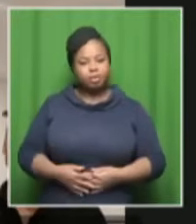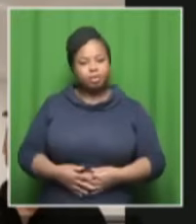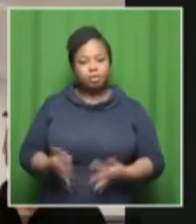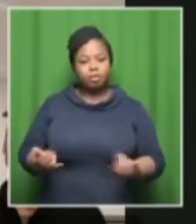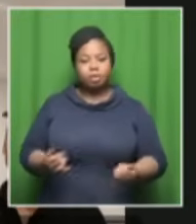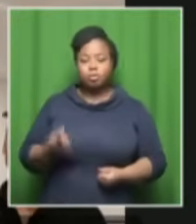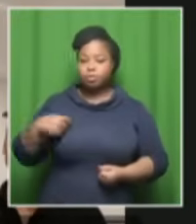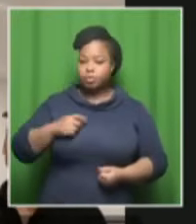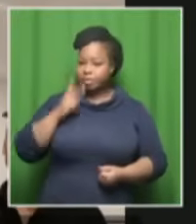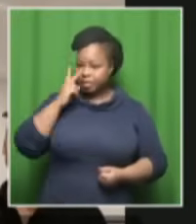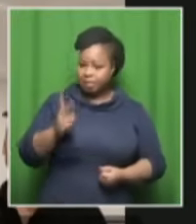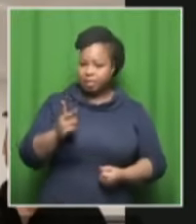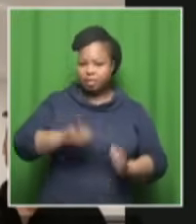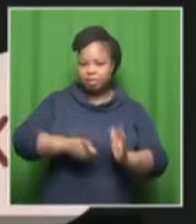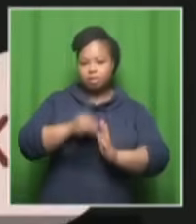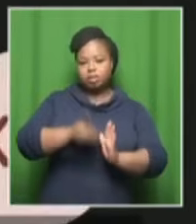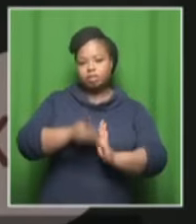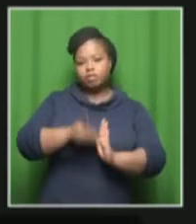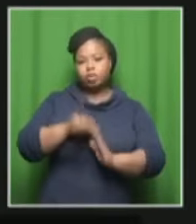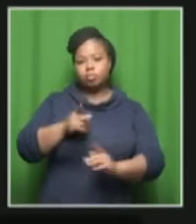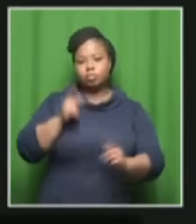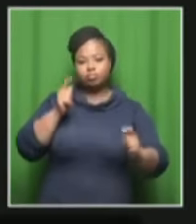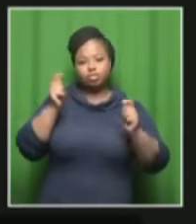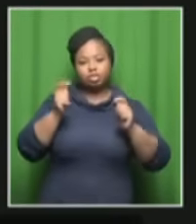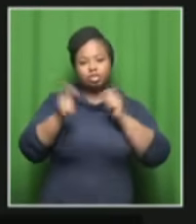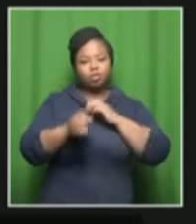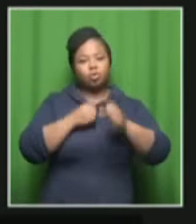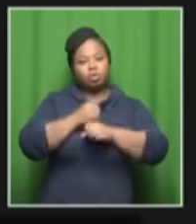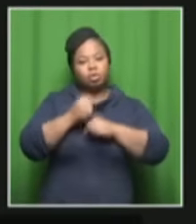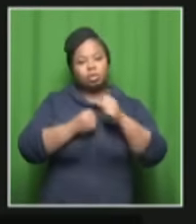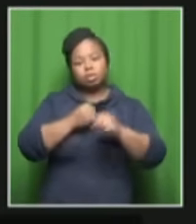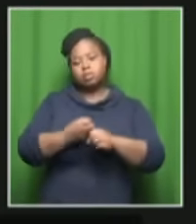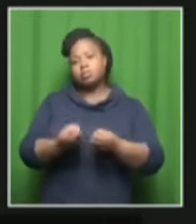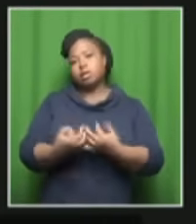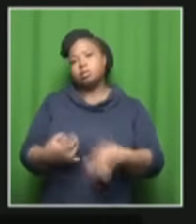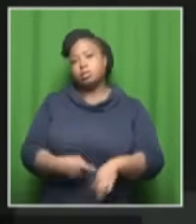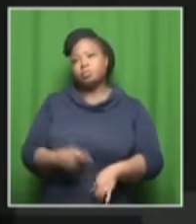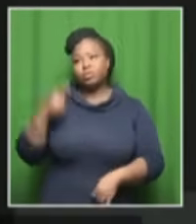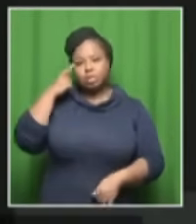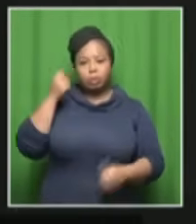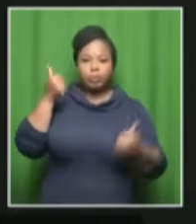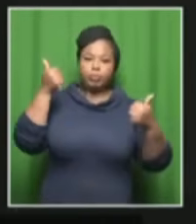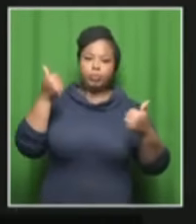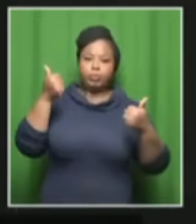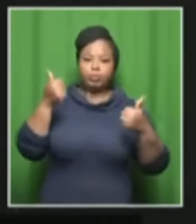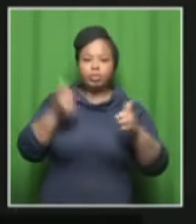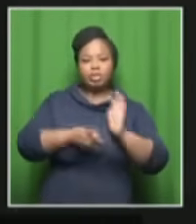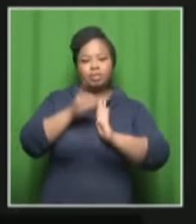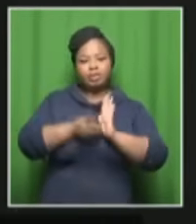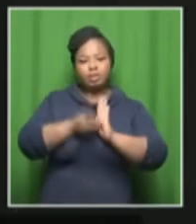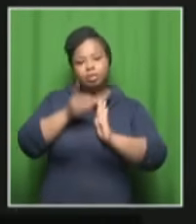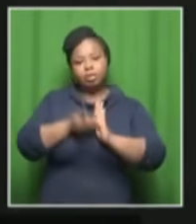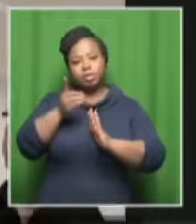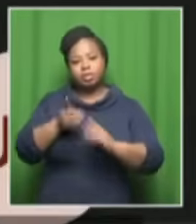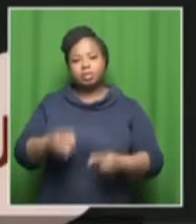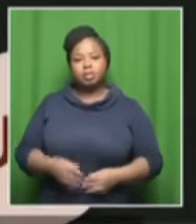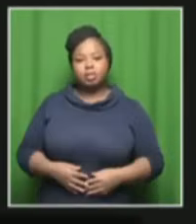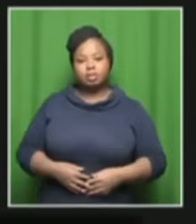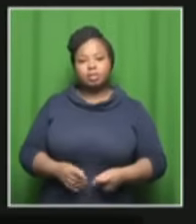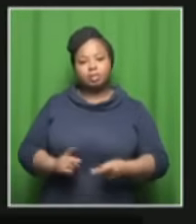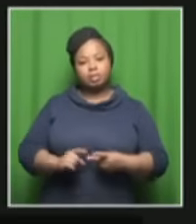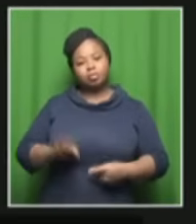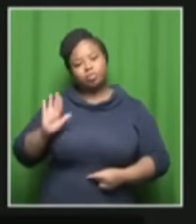it develop and change over the years, you know, we have many times we think, okay, yeah, great developments and stuff like that, but